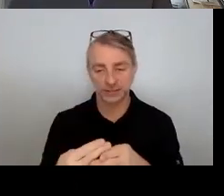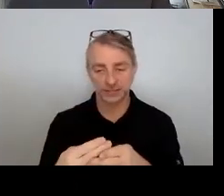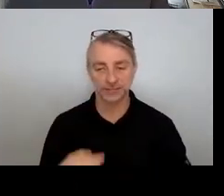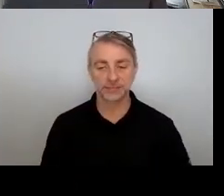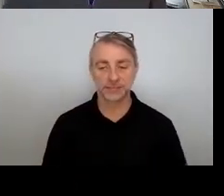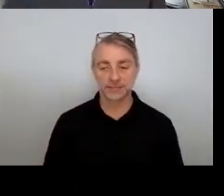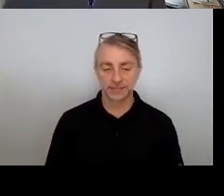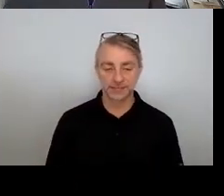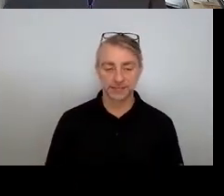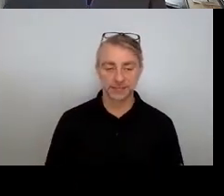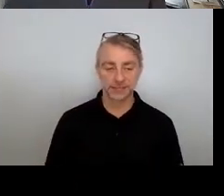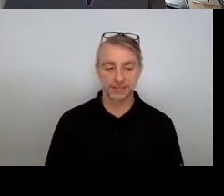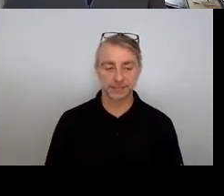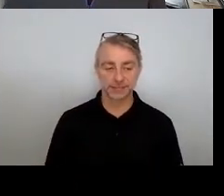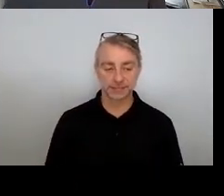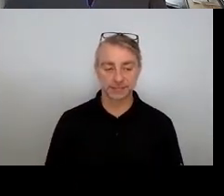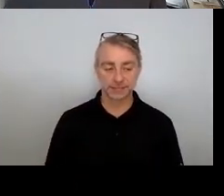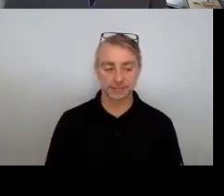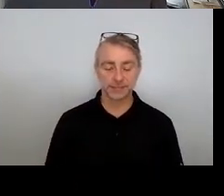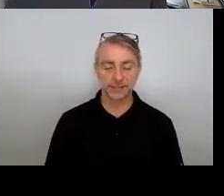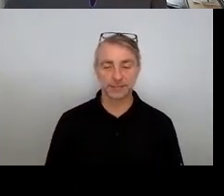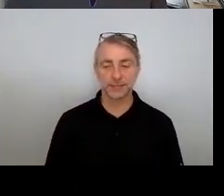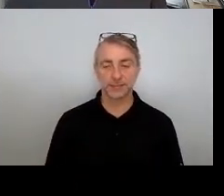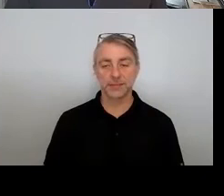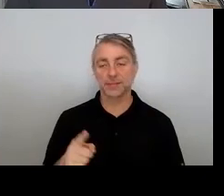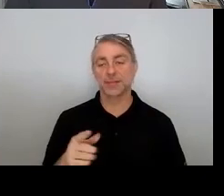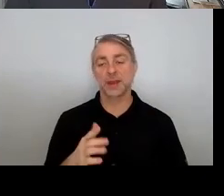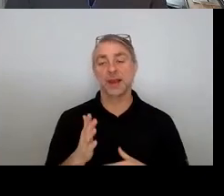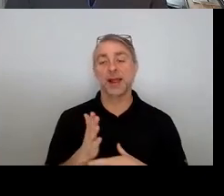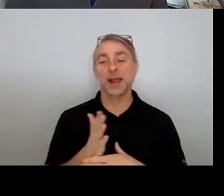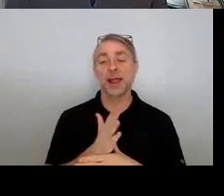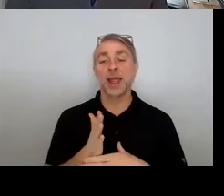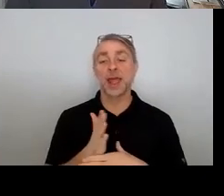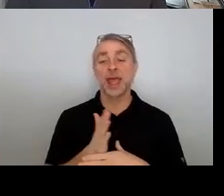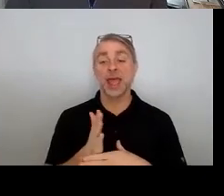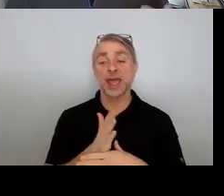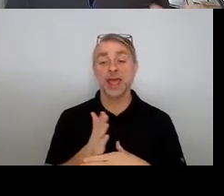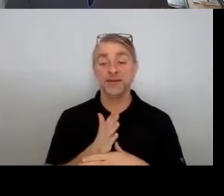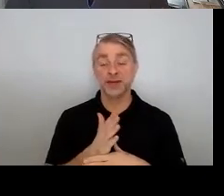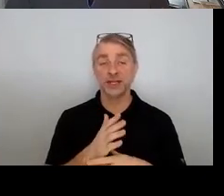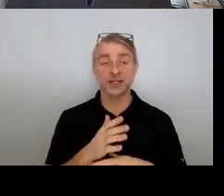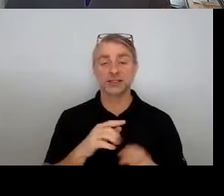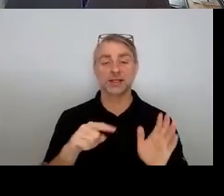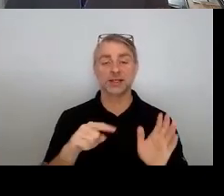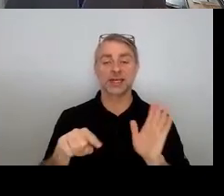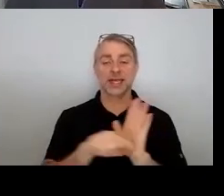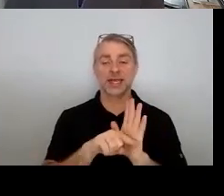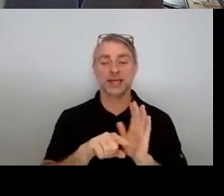that ends up giving us an average effect size under a fixed effects model of negative 0.13.